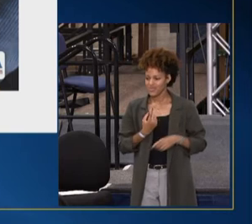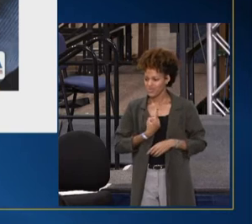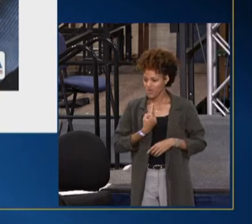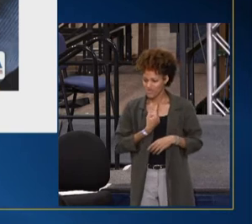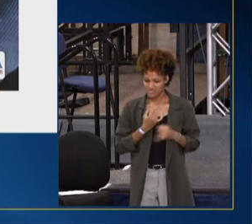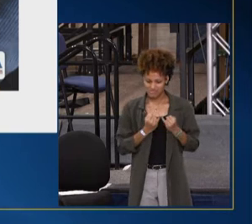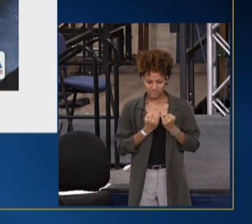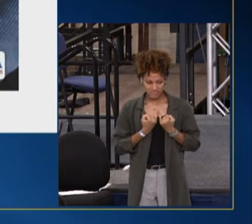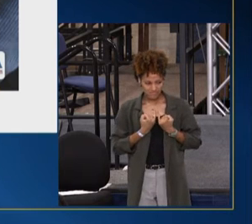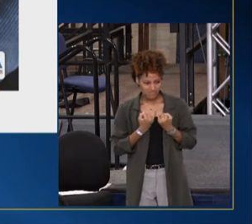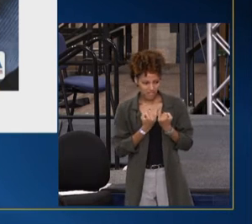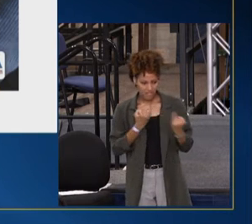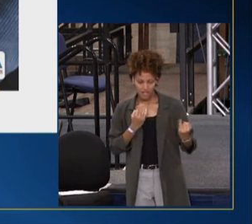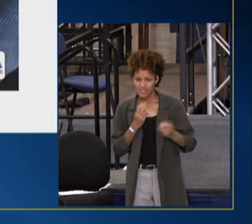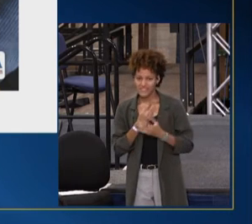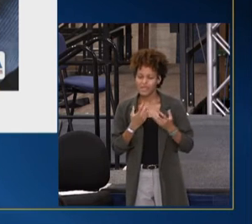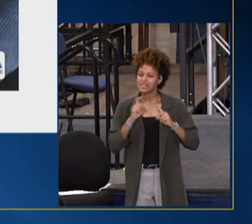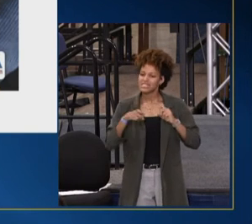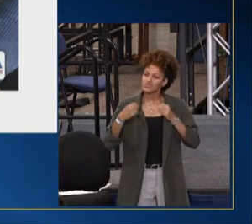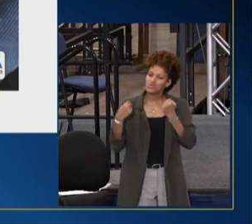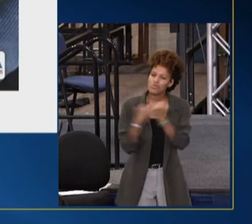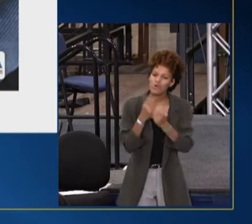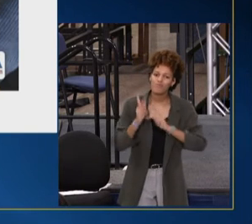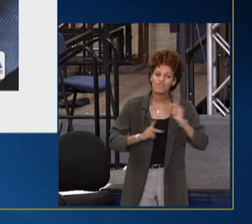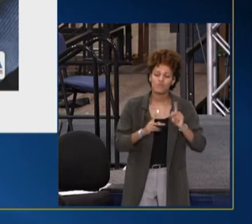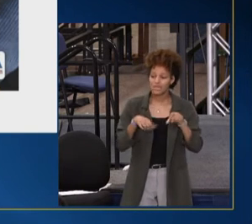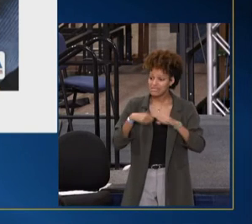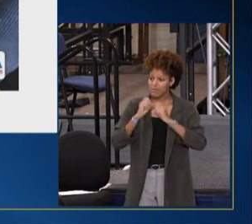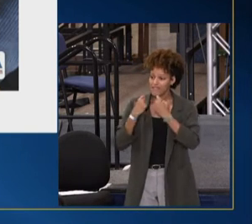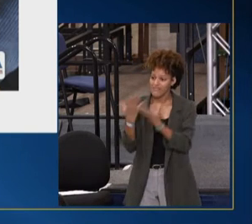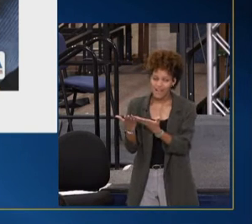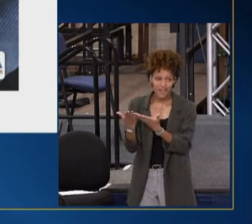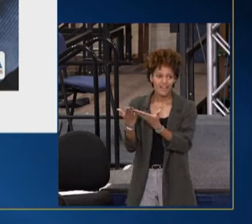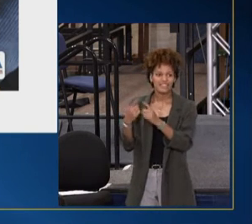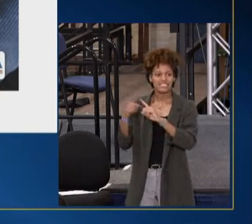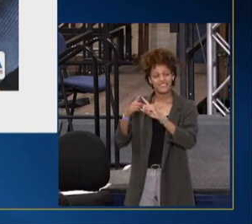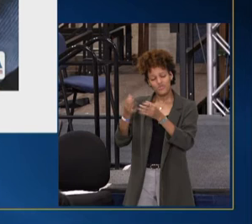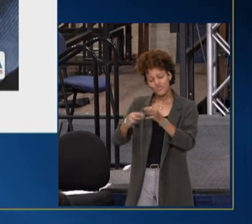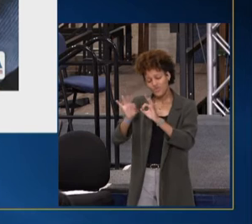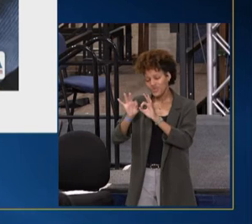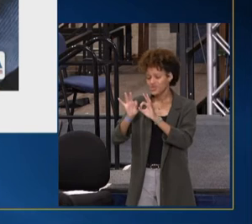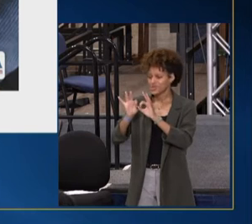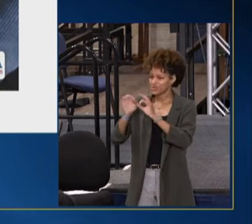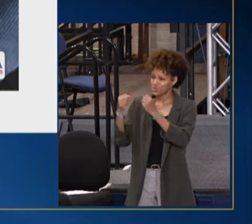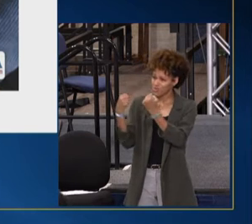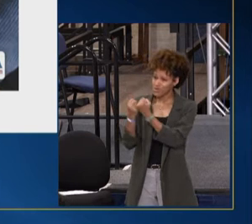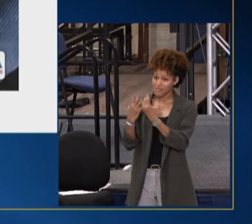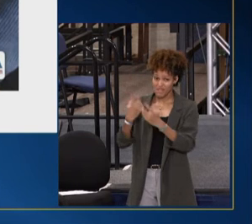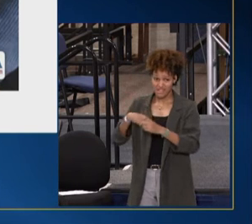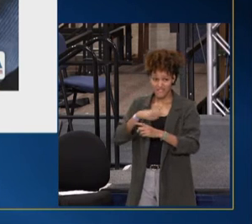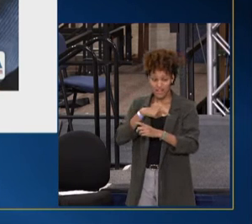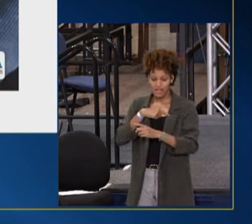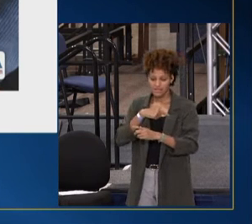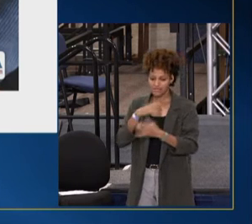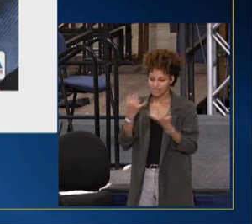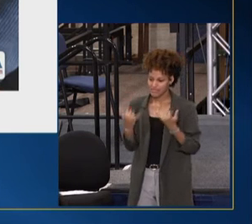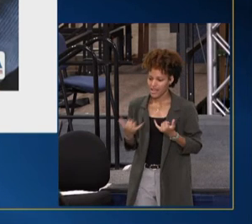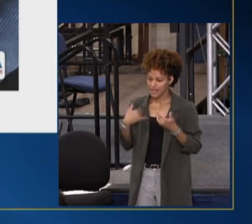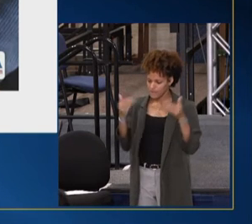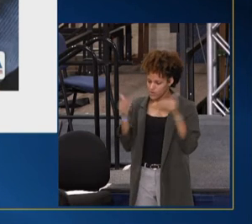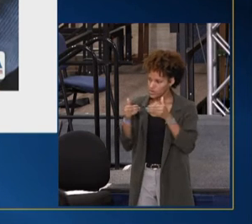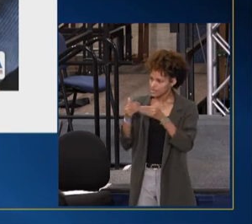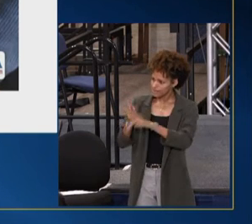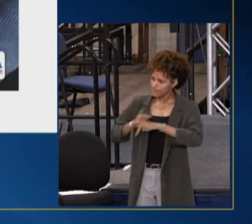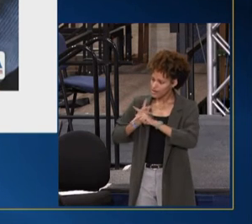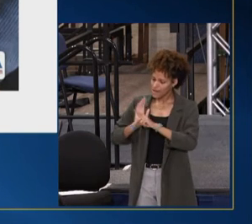we need to support people and work through and provide those critical supports that so many of us are now, you know, focused on